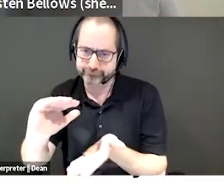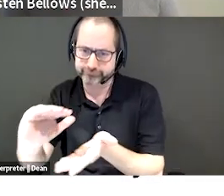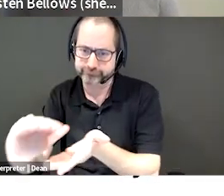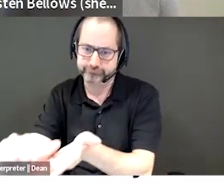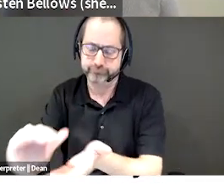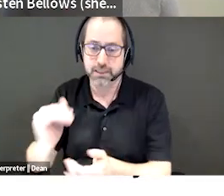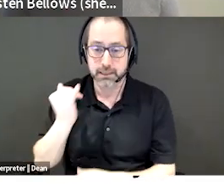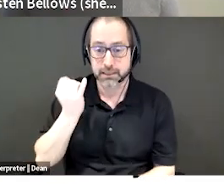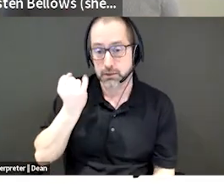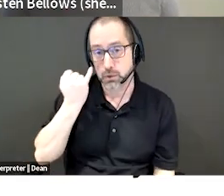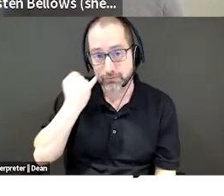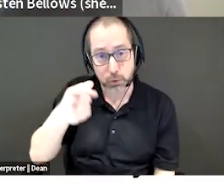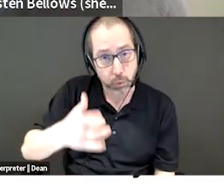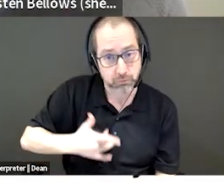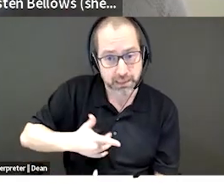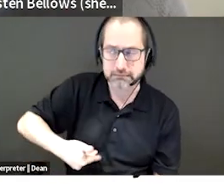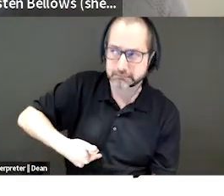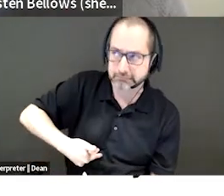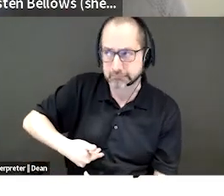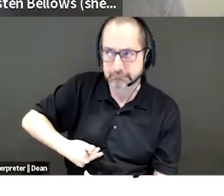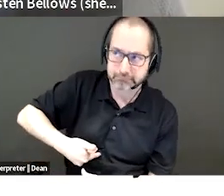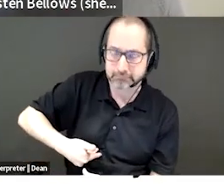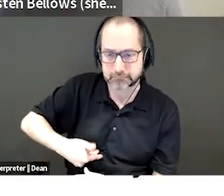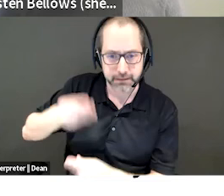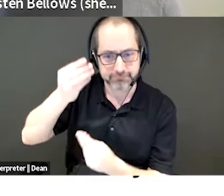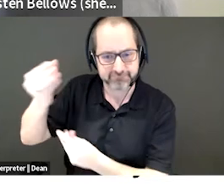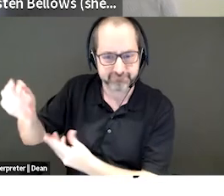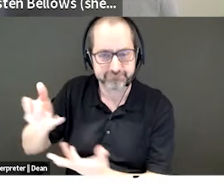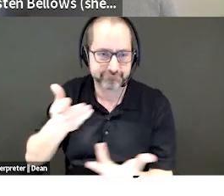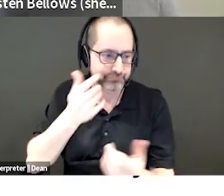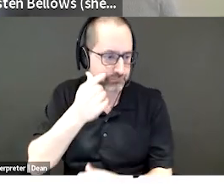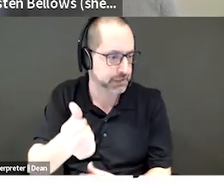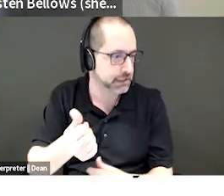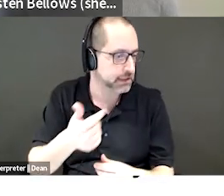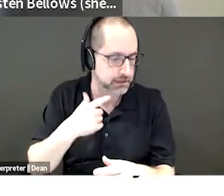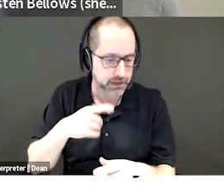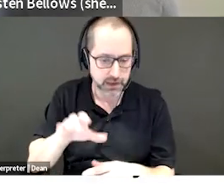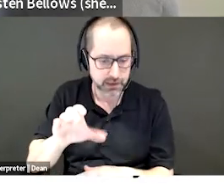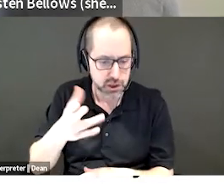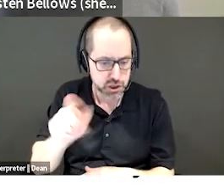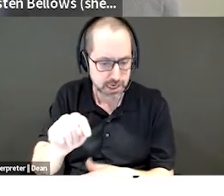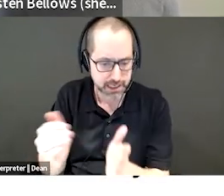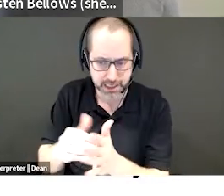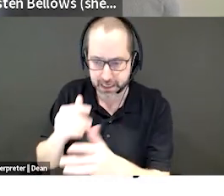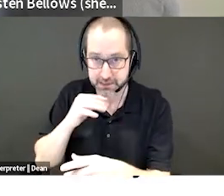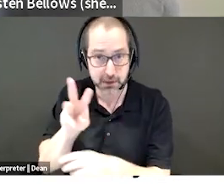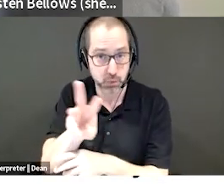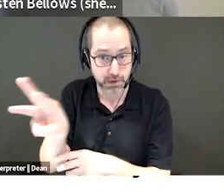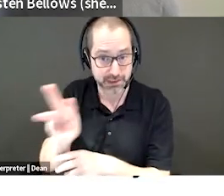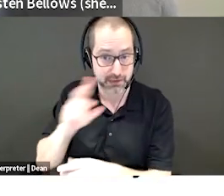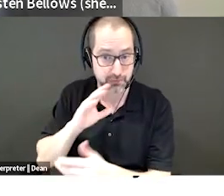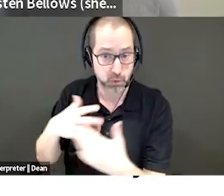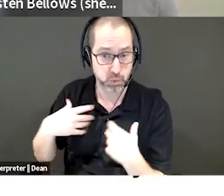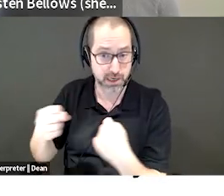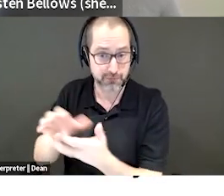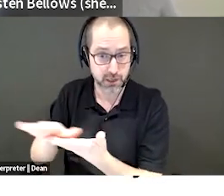it up. So yeah, thank you, Elizabeth. And can you provide the website to register for the Recovery College? Yes, I believe I can. I would have